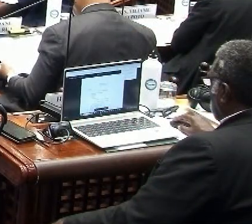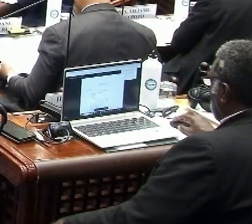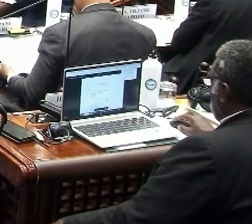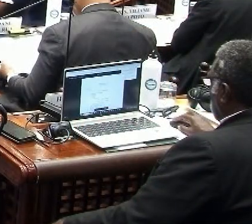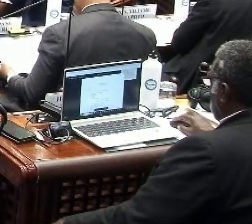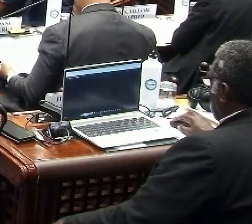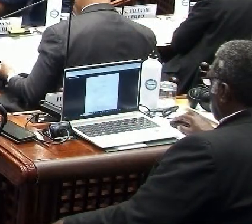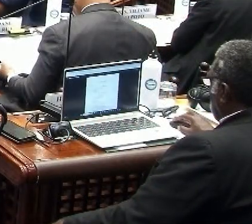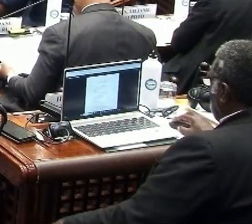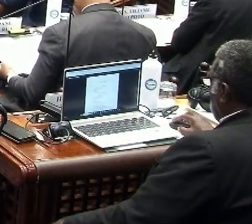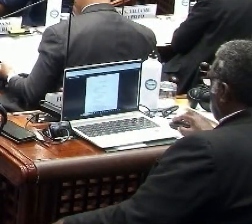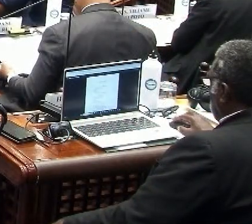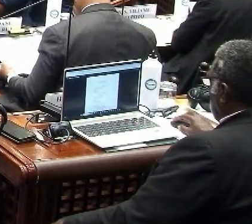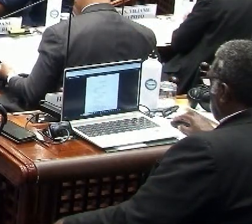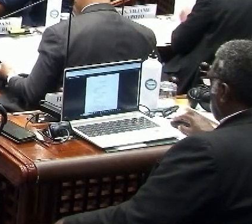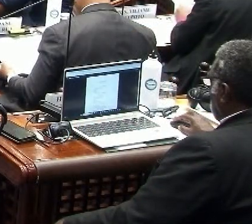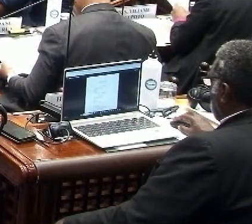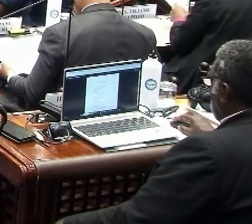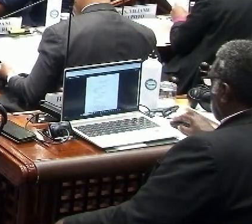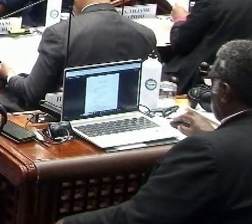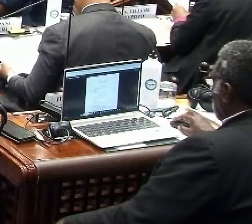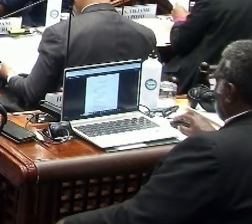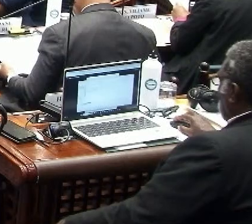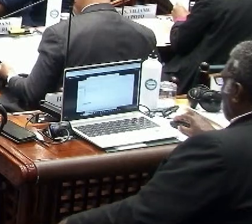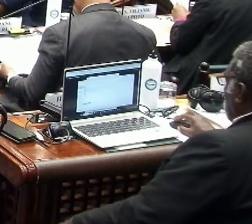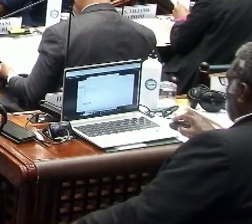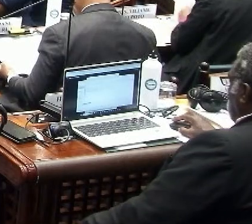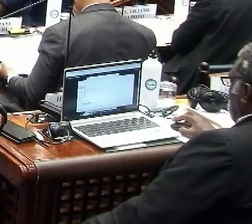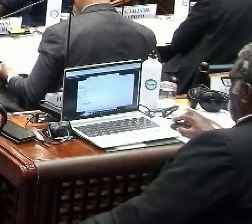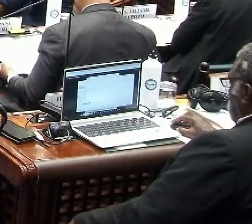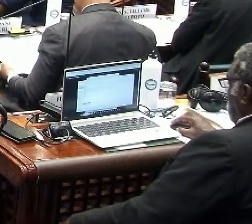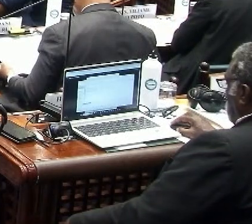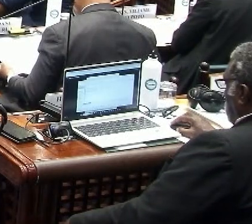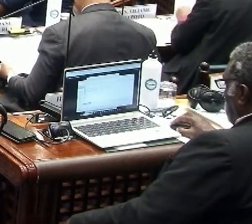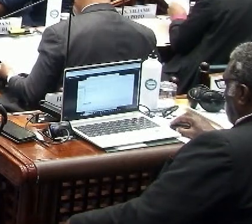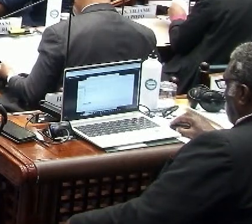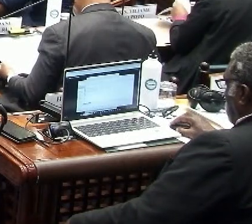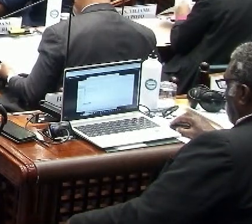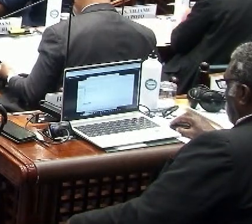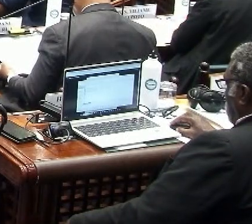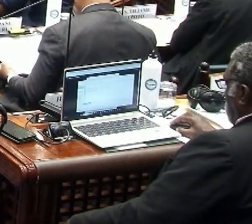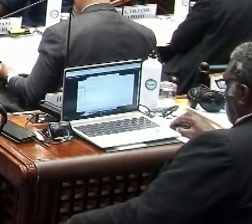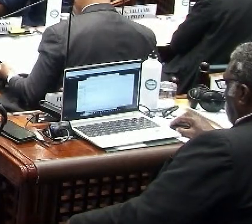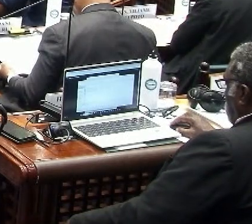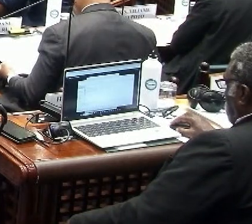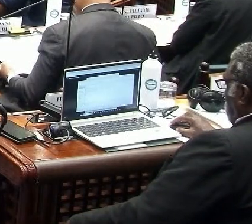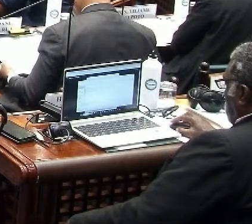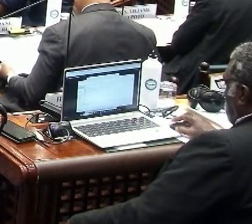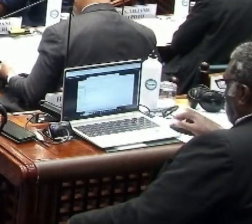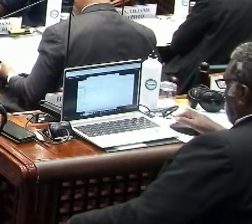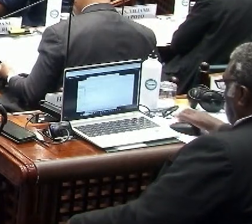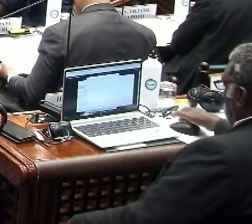Thank you, Honourable Madam Speaker. The Honourable Prime Minister, the Deputy Prime Ministers, the Honourable Leader of